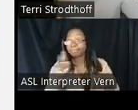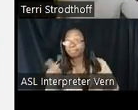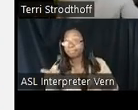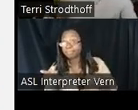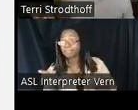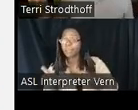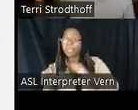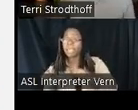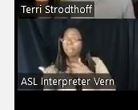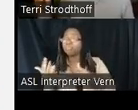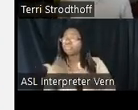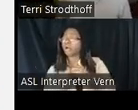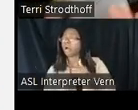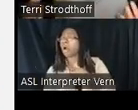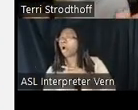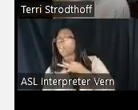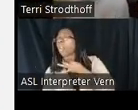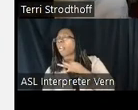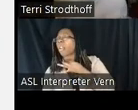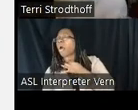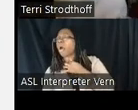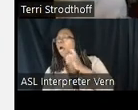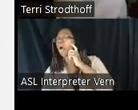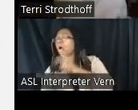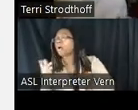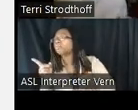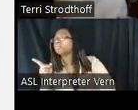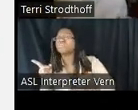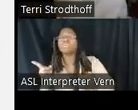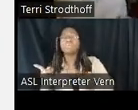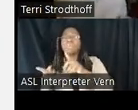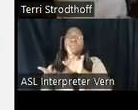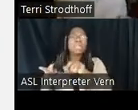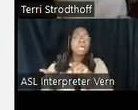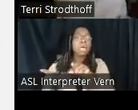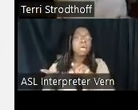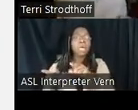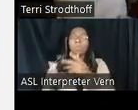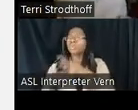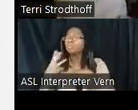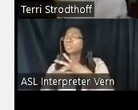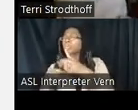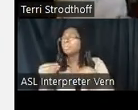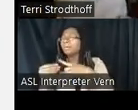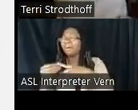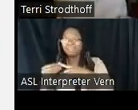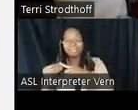What's this? I'm learning this. Wow, what is all this world about? Curiously engage in the